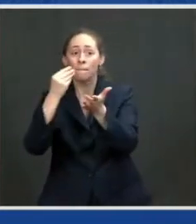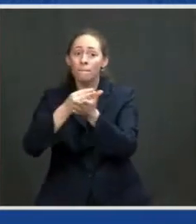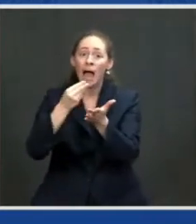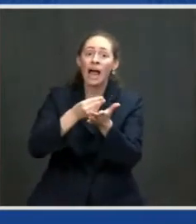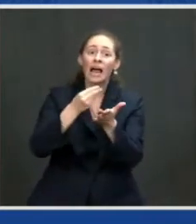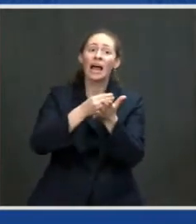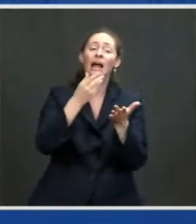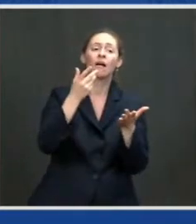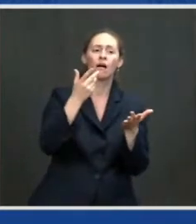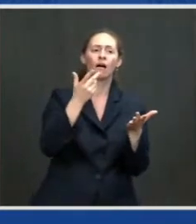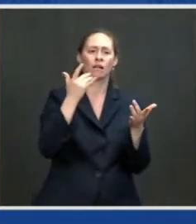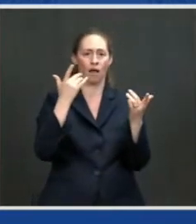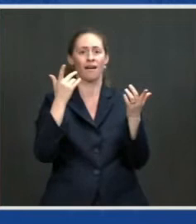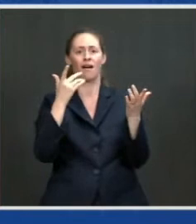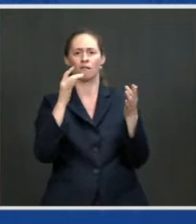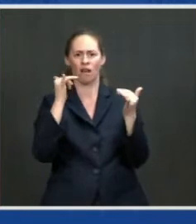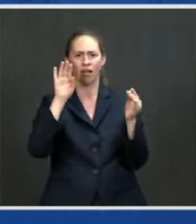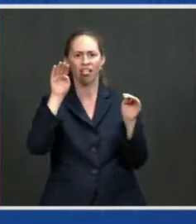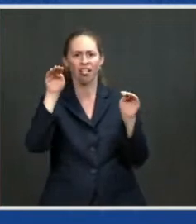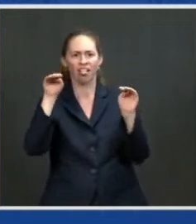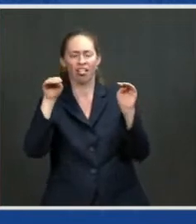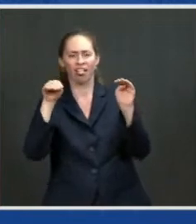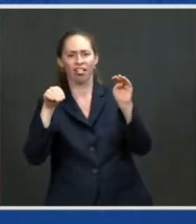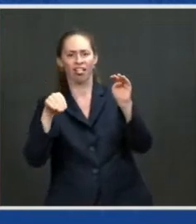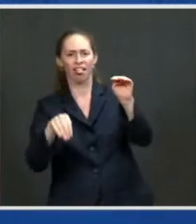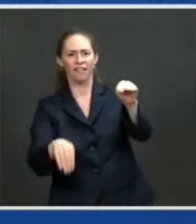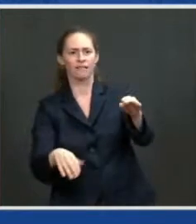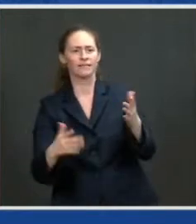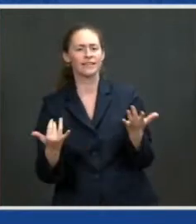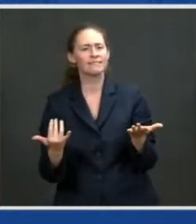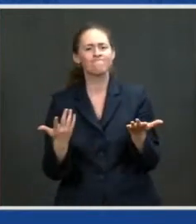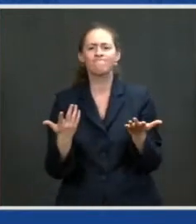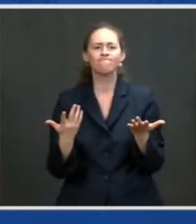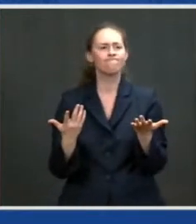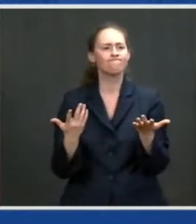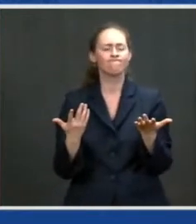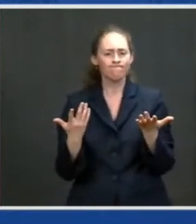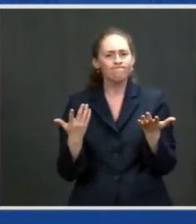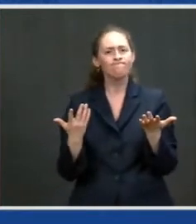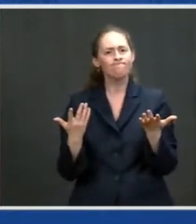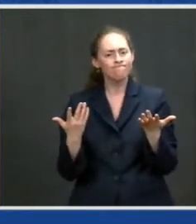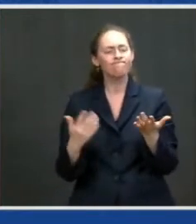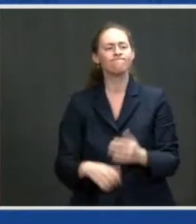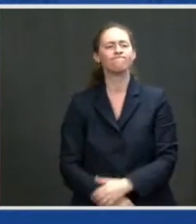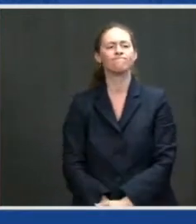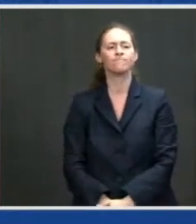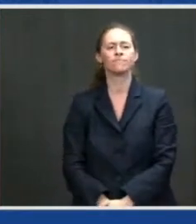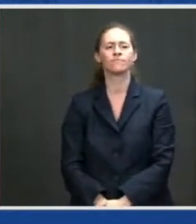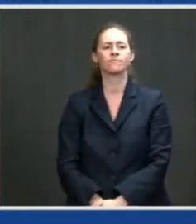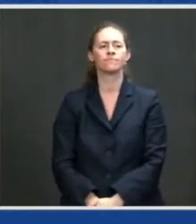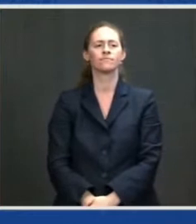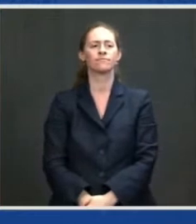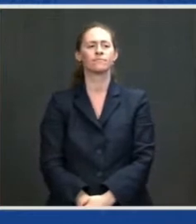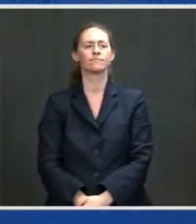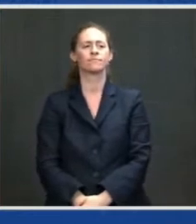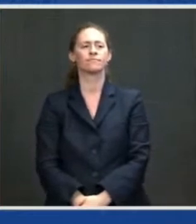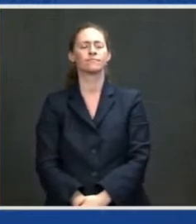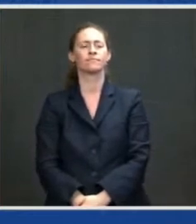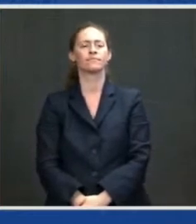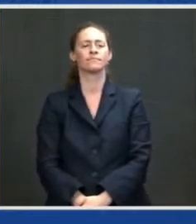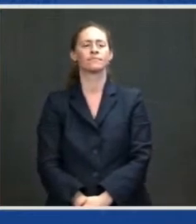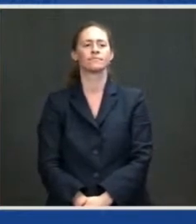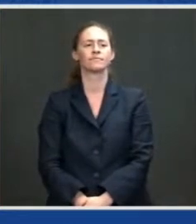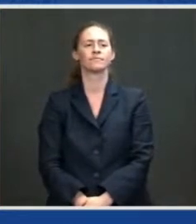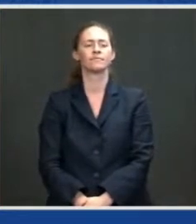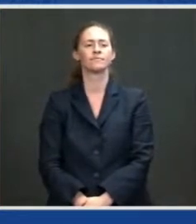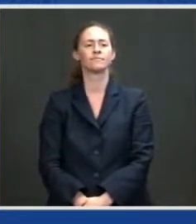So you can carve out your place in the middle class. That's how it happens. That's how it works in healthy capitalist economies. But